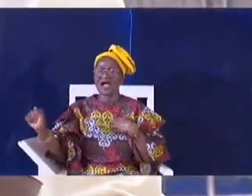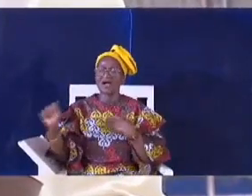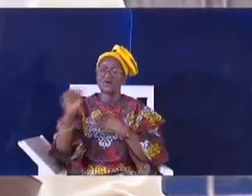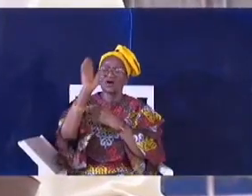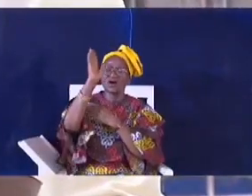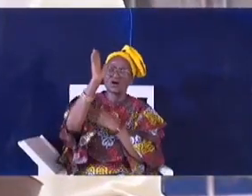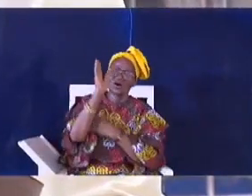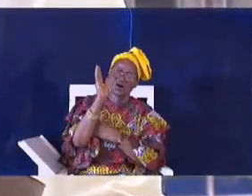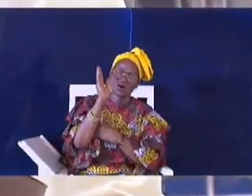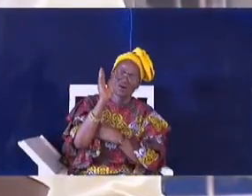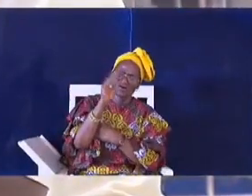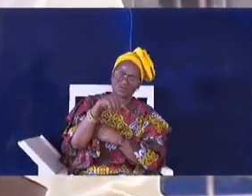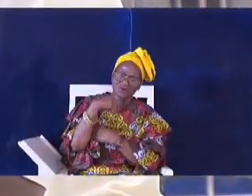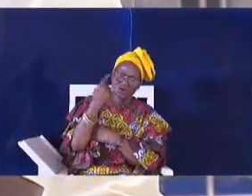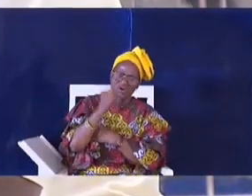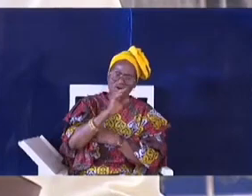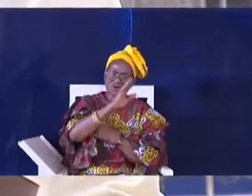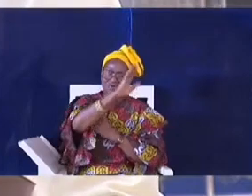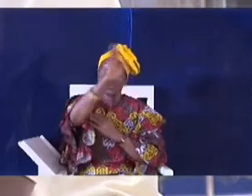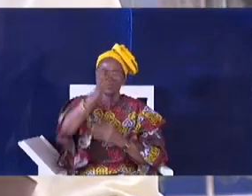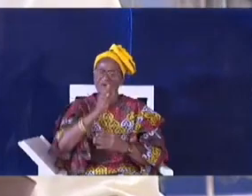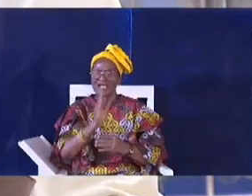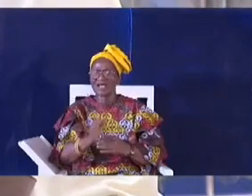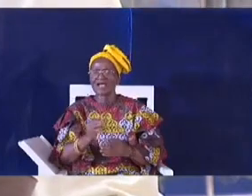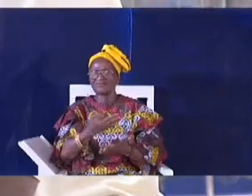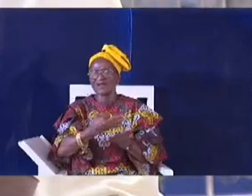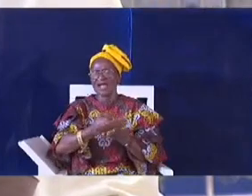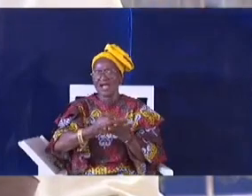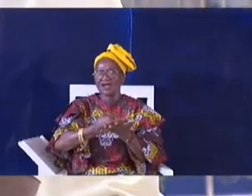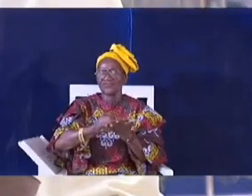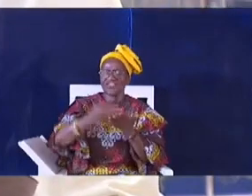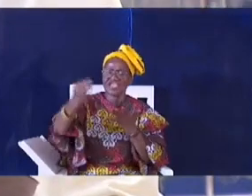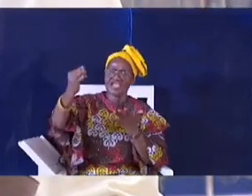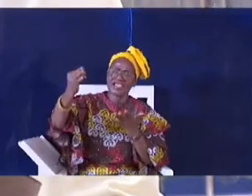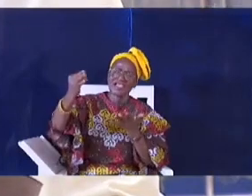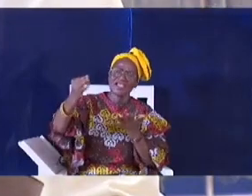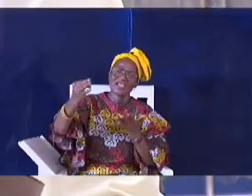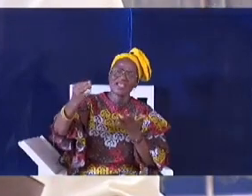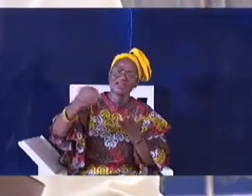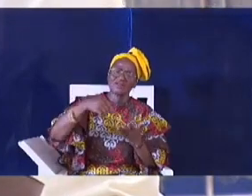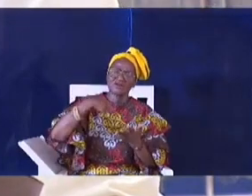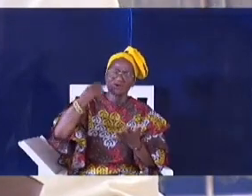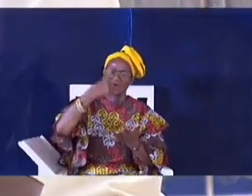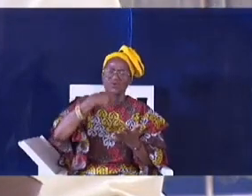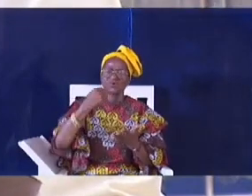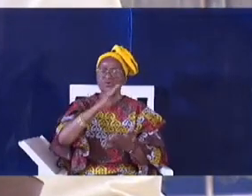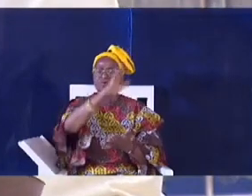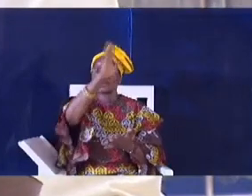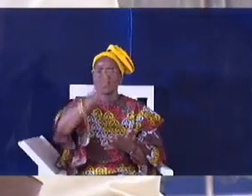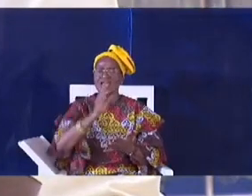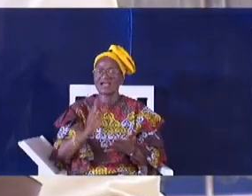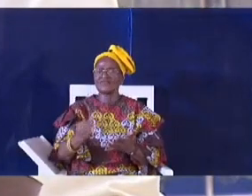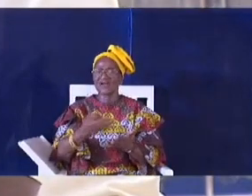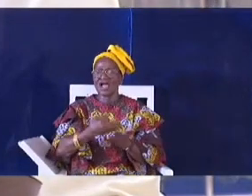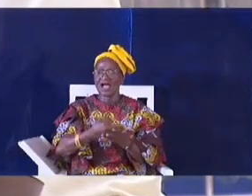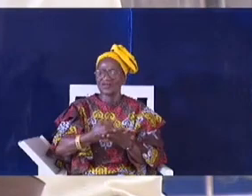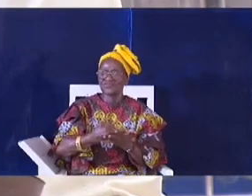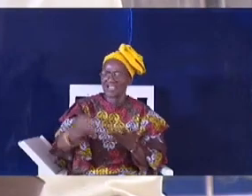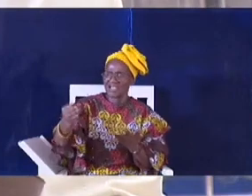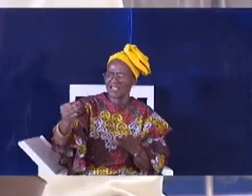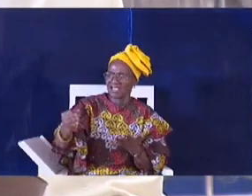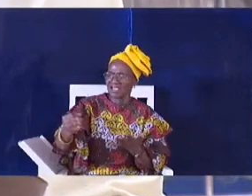a God who never fails. Who